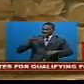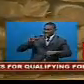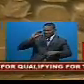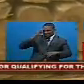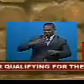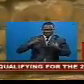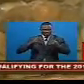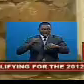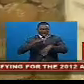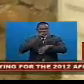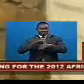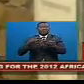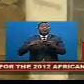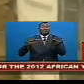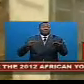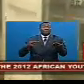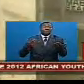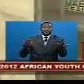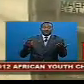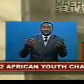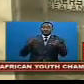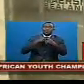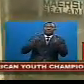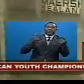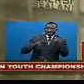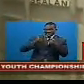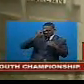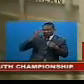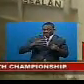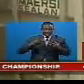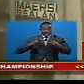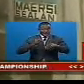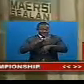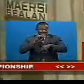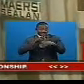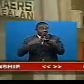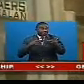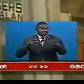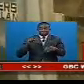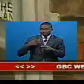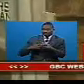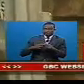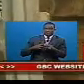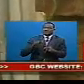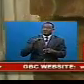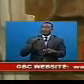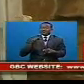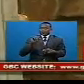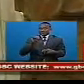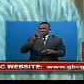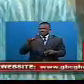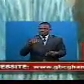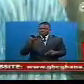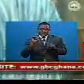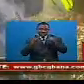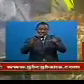of the Ministry of Lands and Natural Resources. This was disclosed by the Deputy Minister for Lands and Natural Resources, Mr. Kwejo Owusu-Ajeman, who was